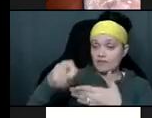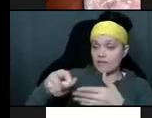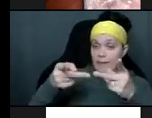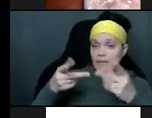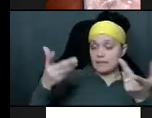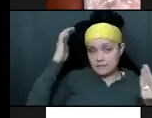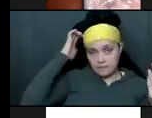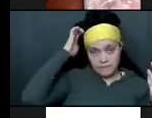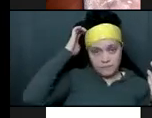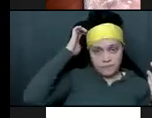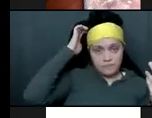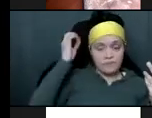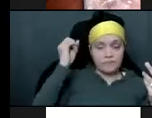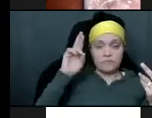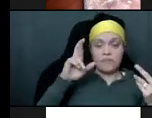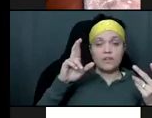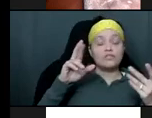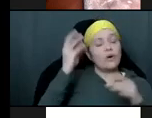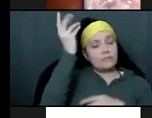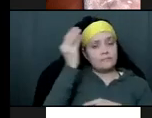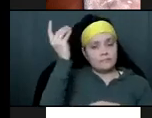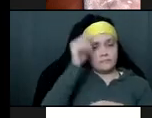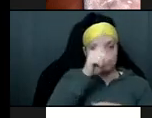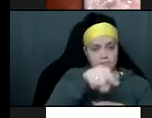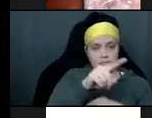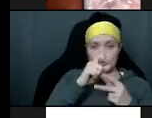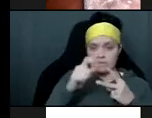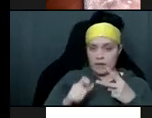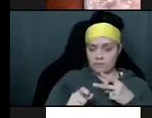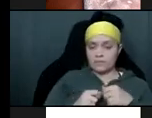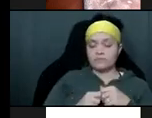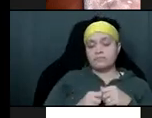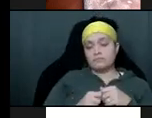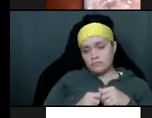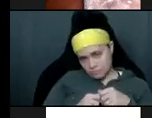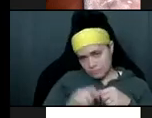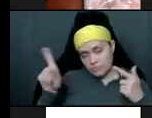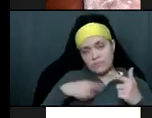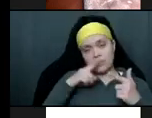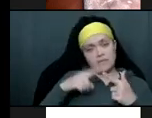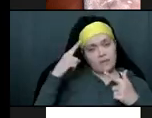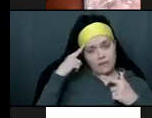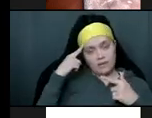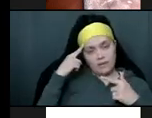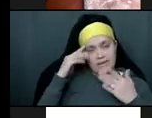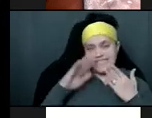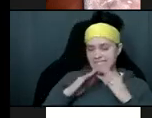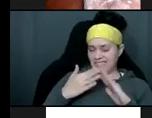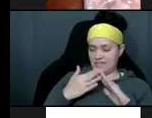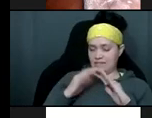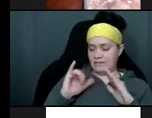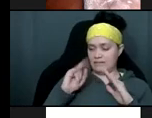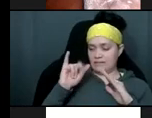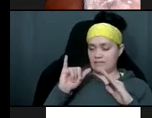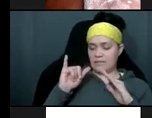place. All right, so I pondered those options, and then I thought about city. How